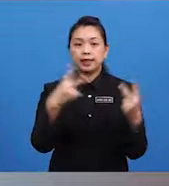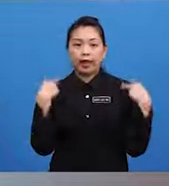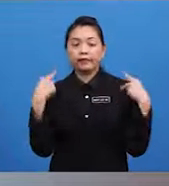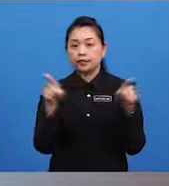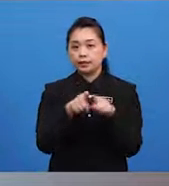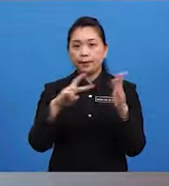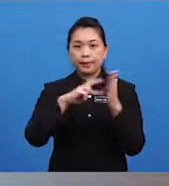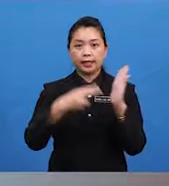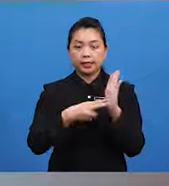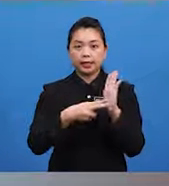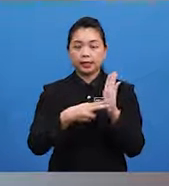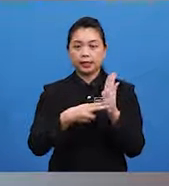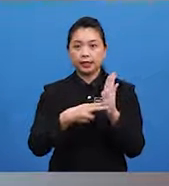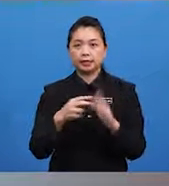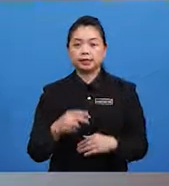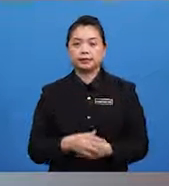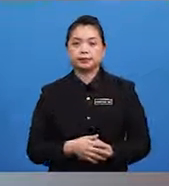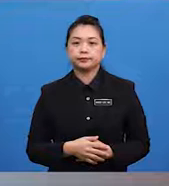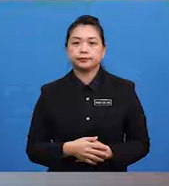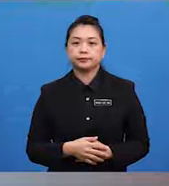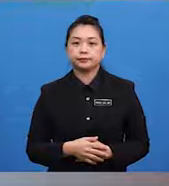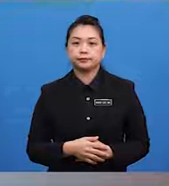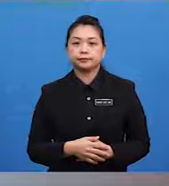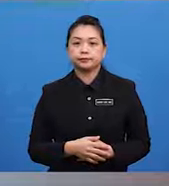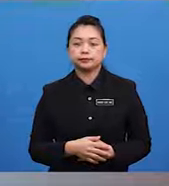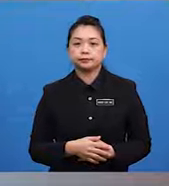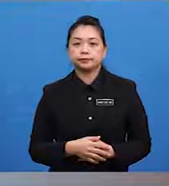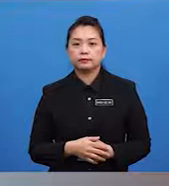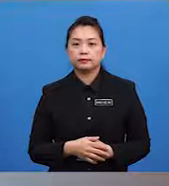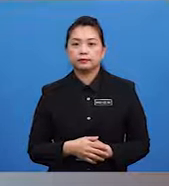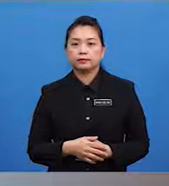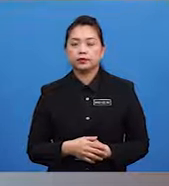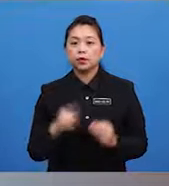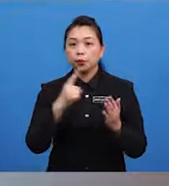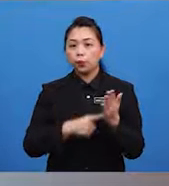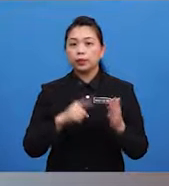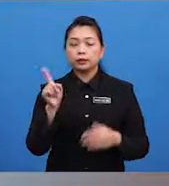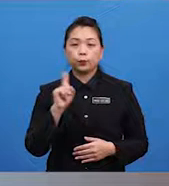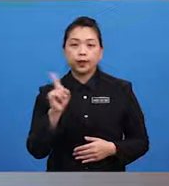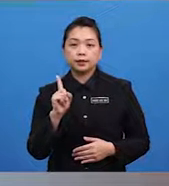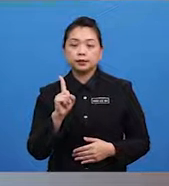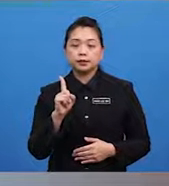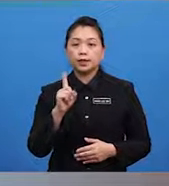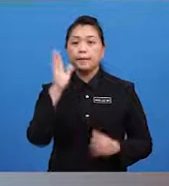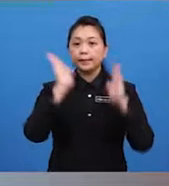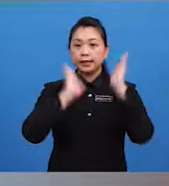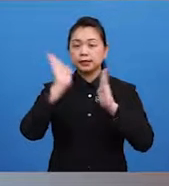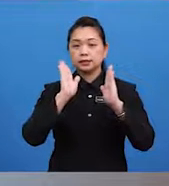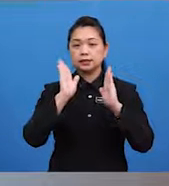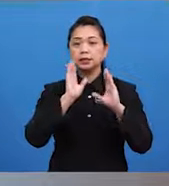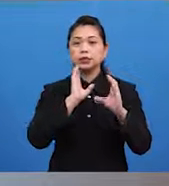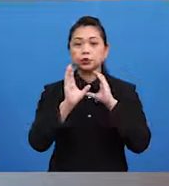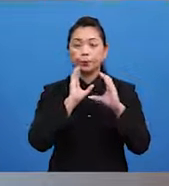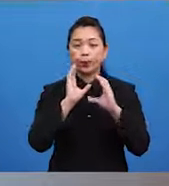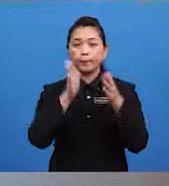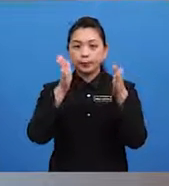as assure. What about the phrase spokesperson for Malaysia kitchen? Is it